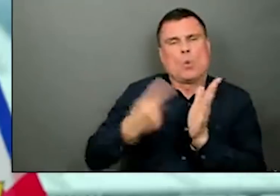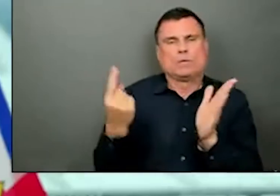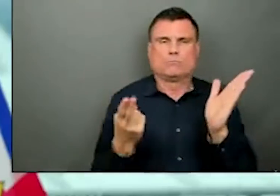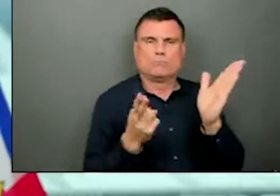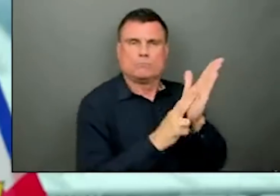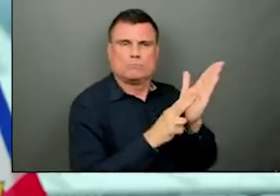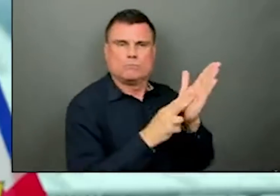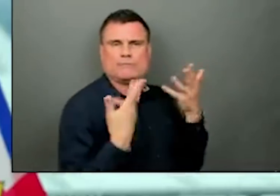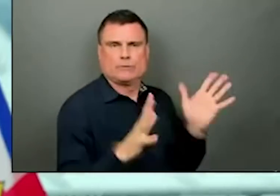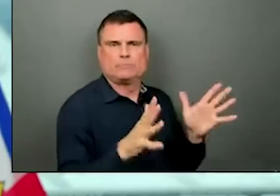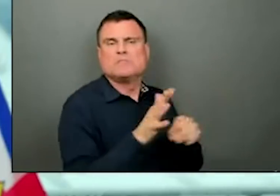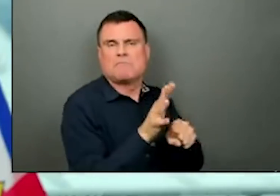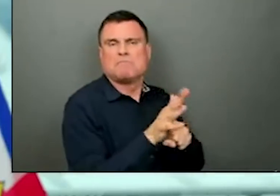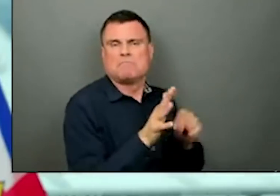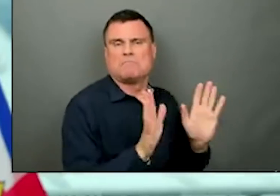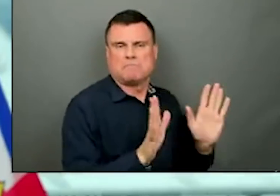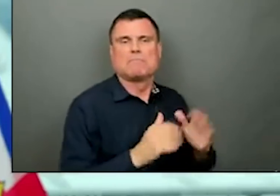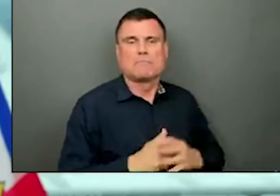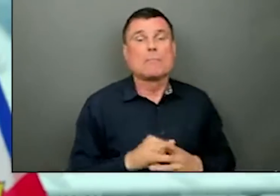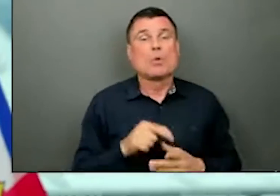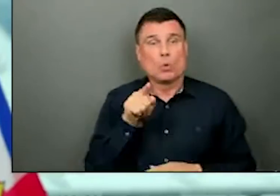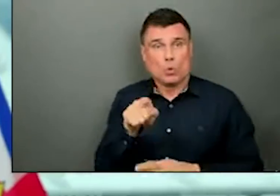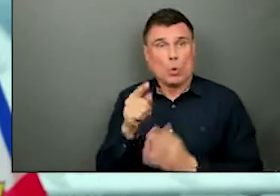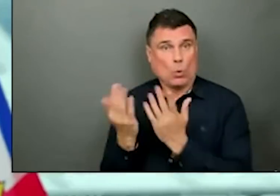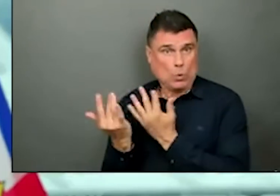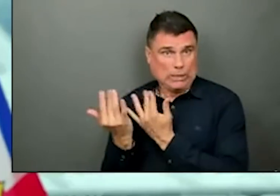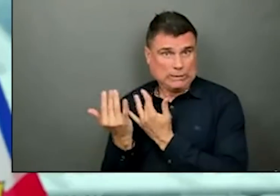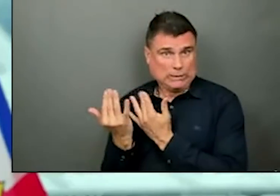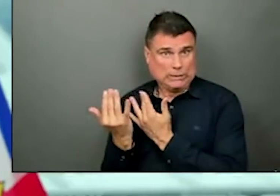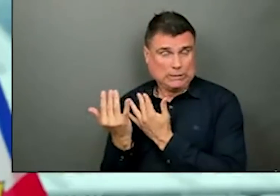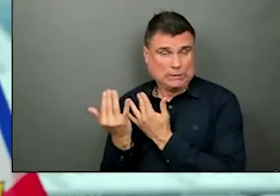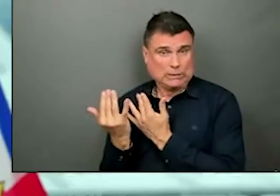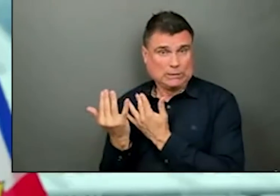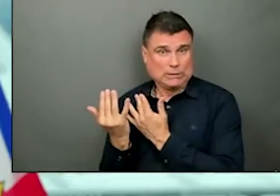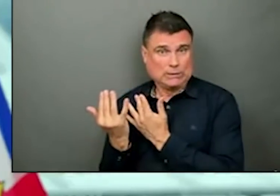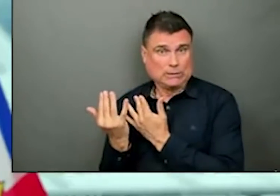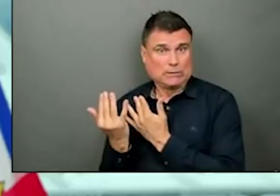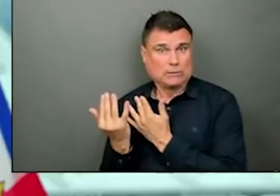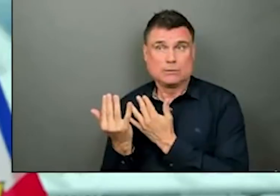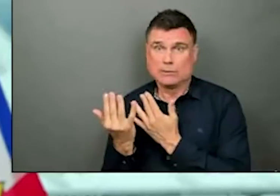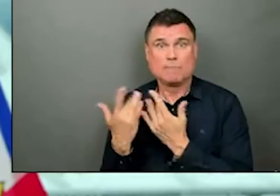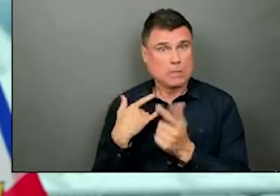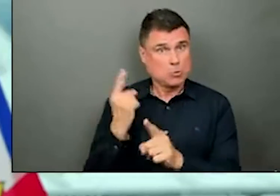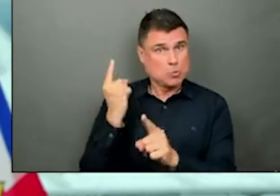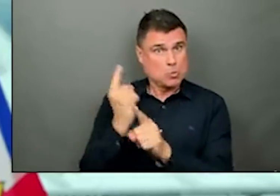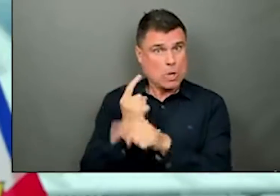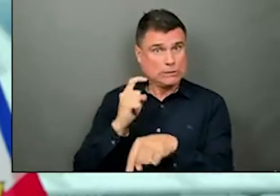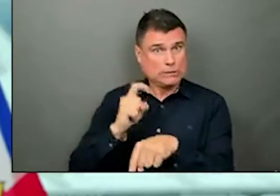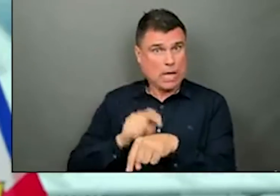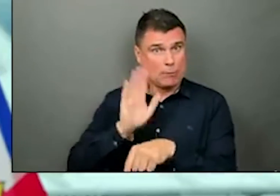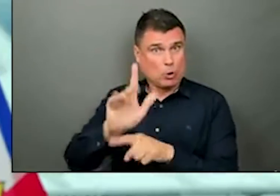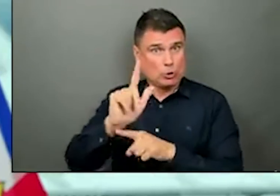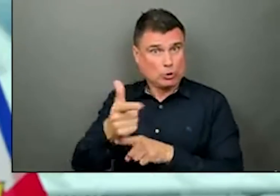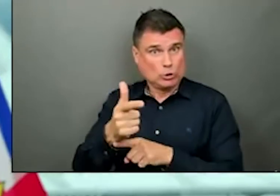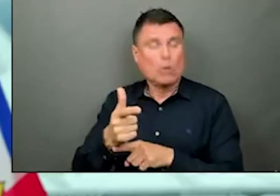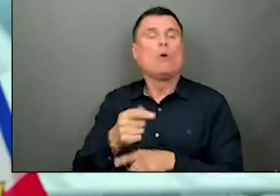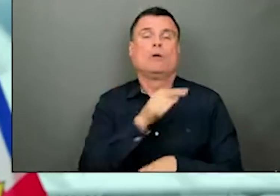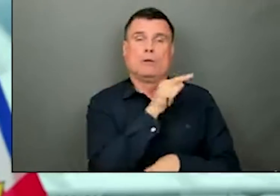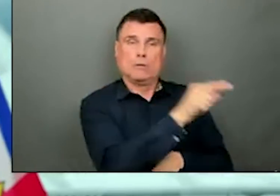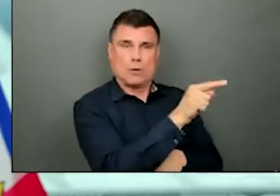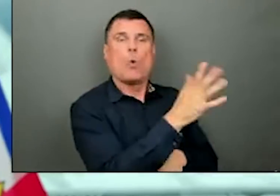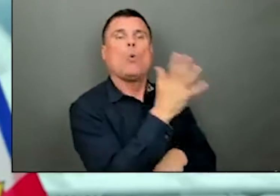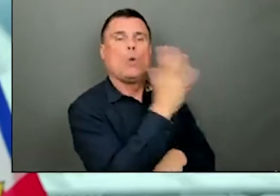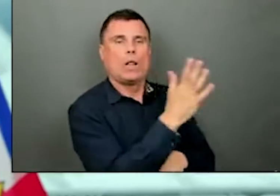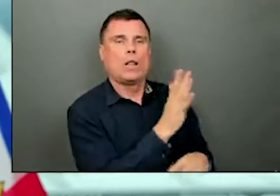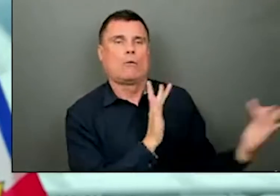the program becomes available, and you'll be notified when to book. This is the most efficient way that we can